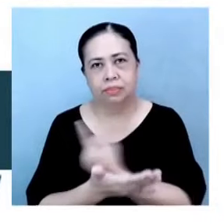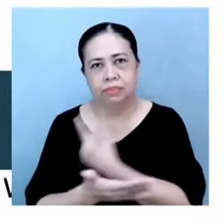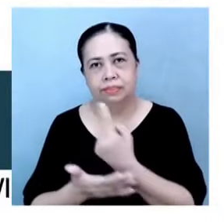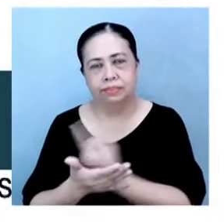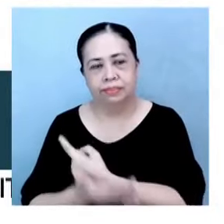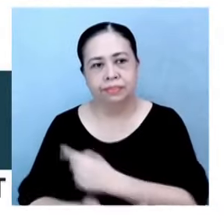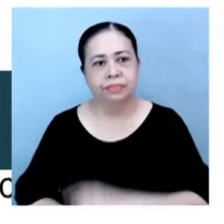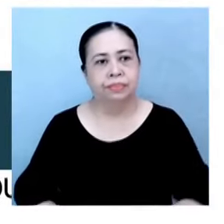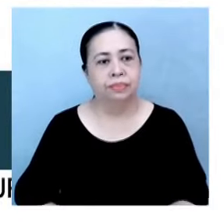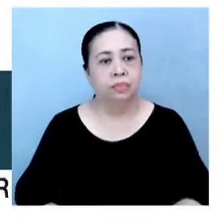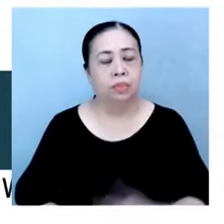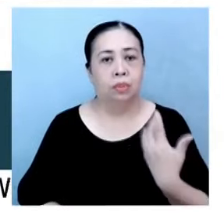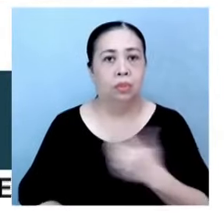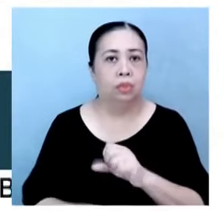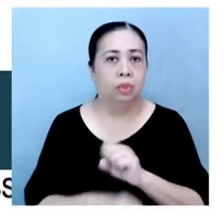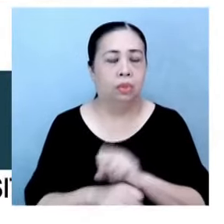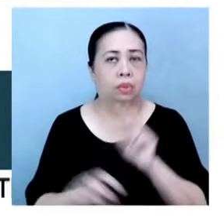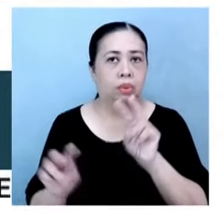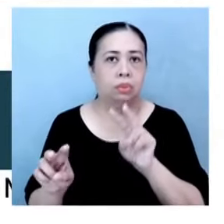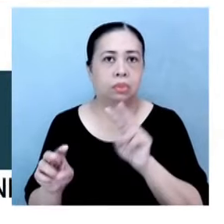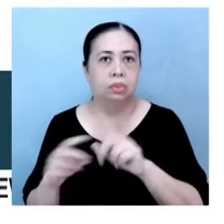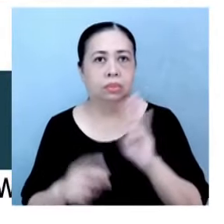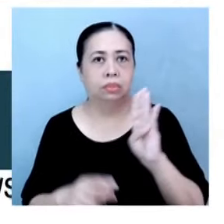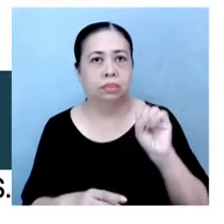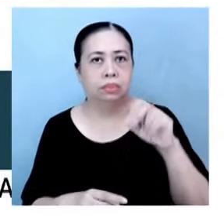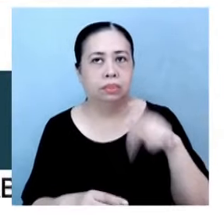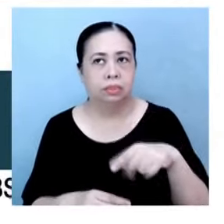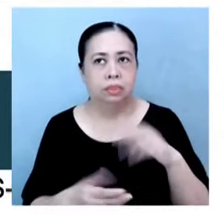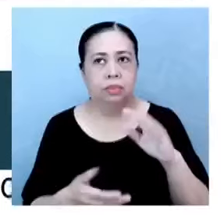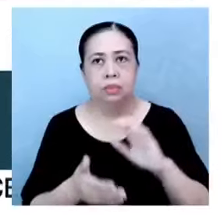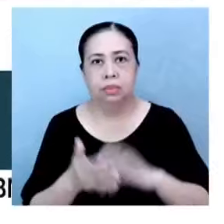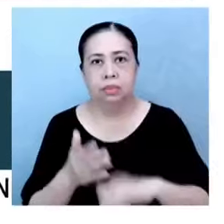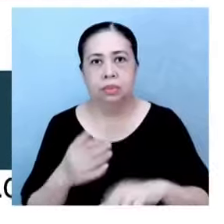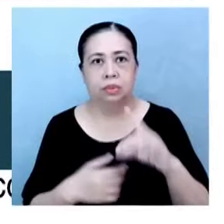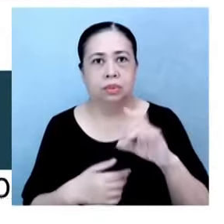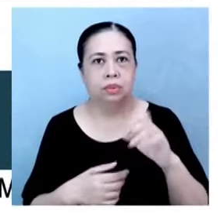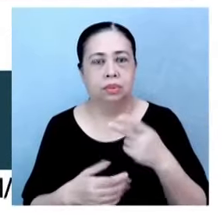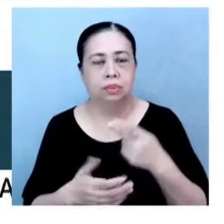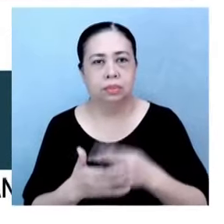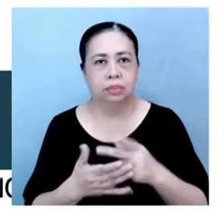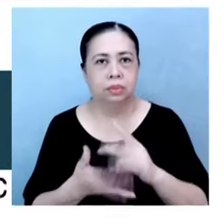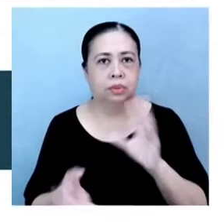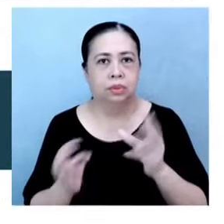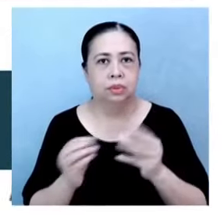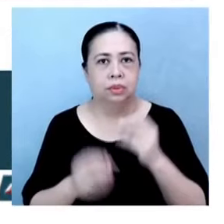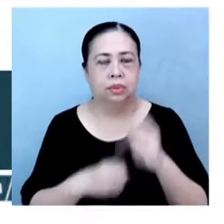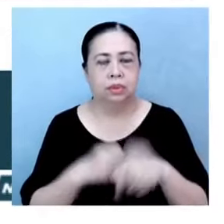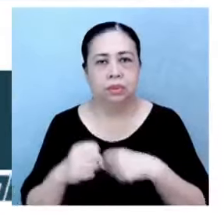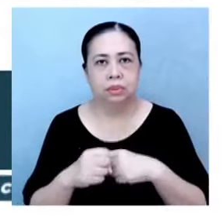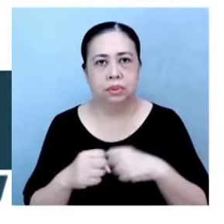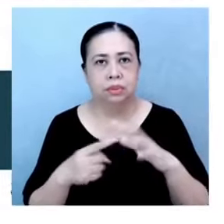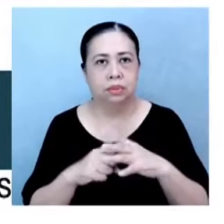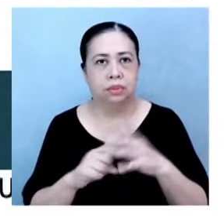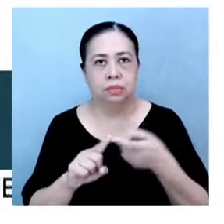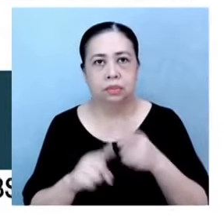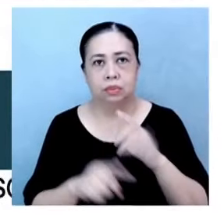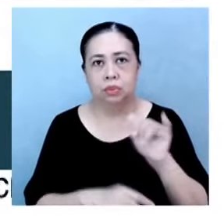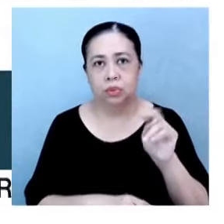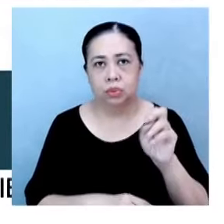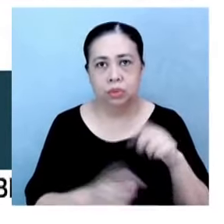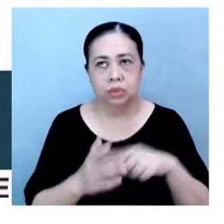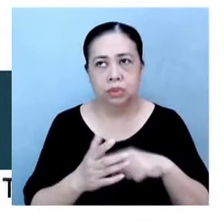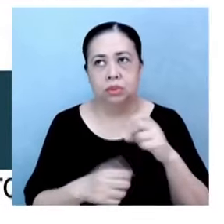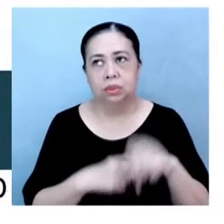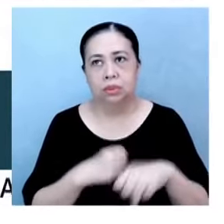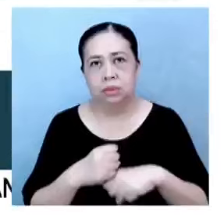We were forecasting for the BSP to cut by 100 basis points for the entire year, you know, starting from June this year. You know, but I